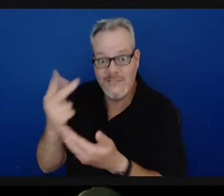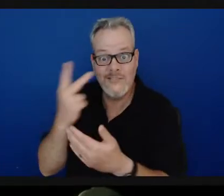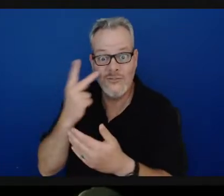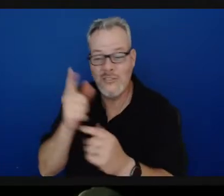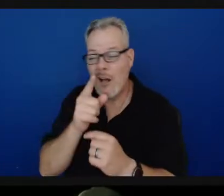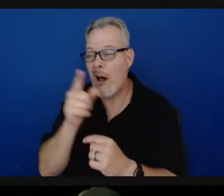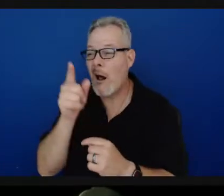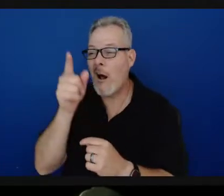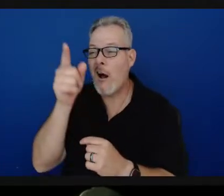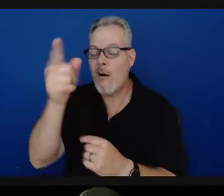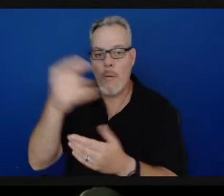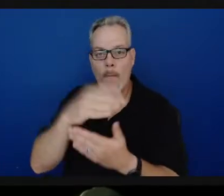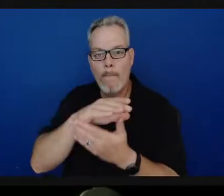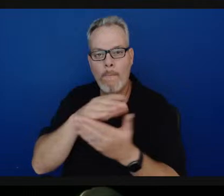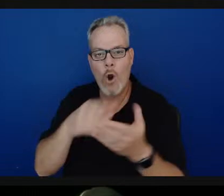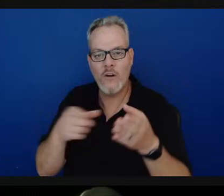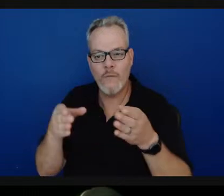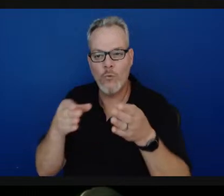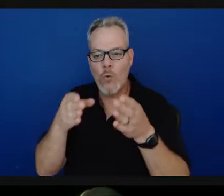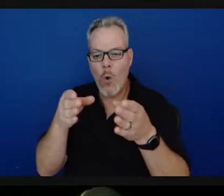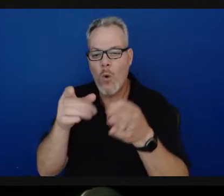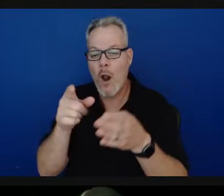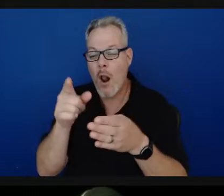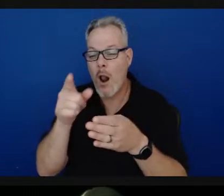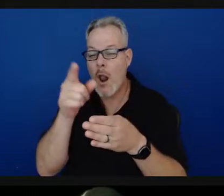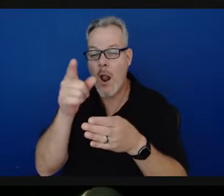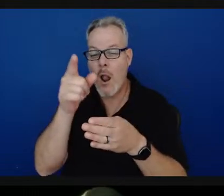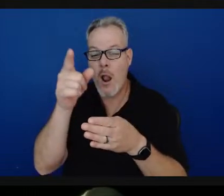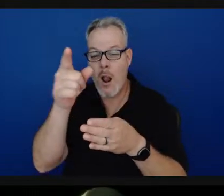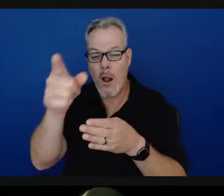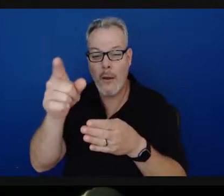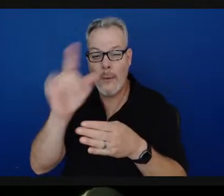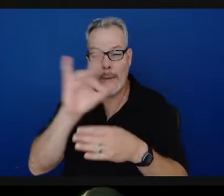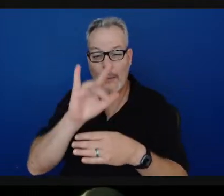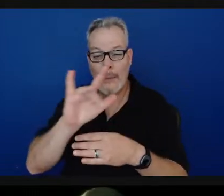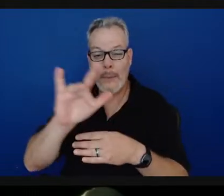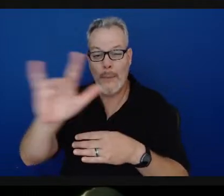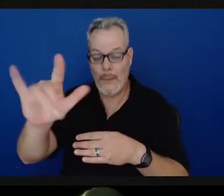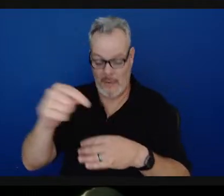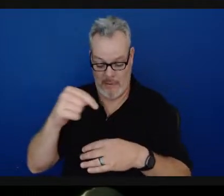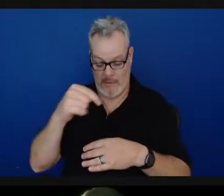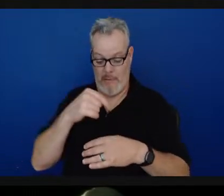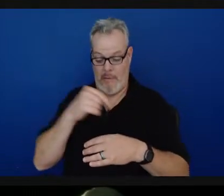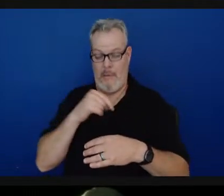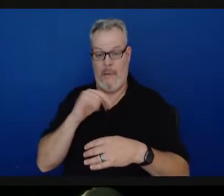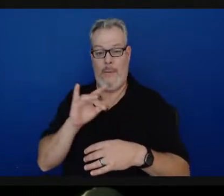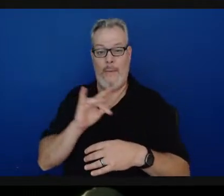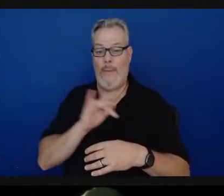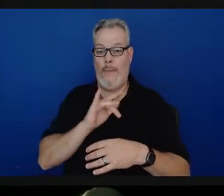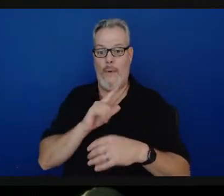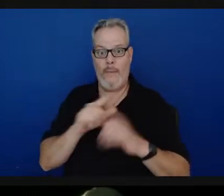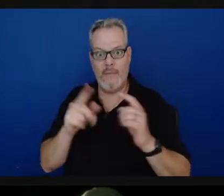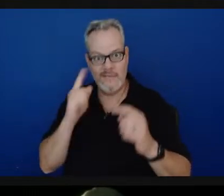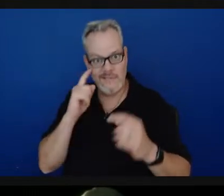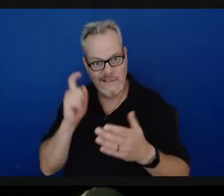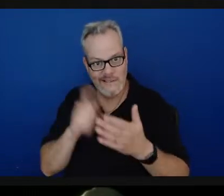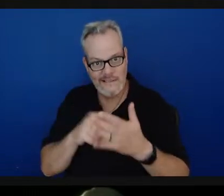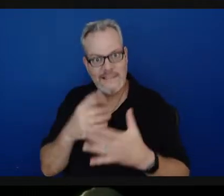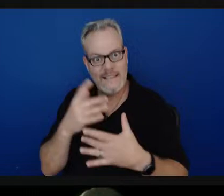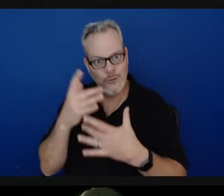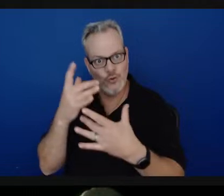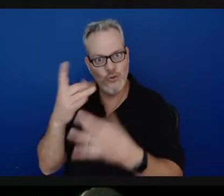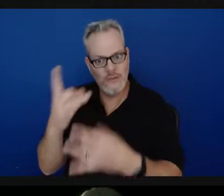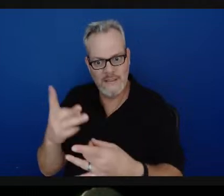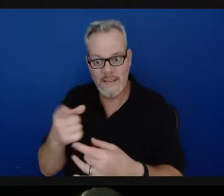further to the east and further to the west that are not quite as covered there. So pretty interesting to note. This is a